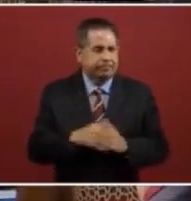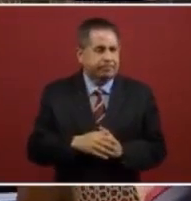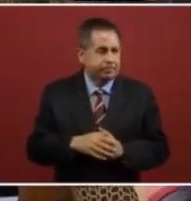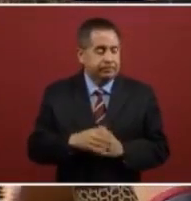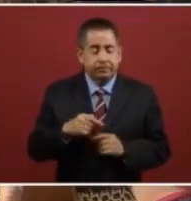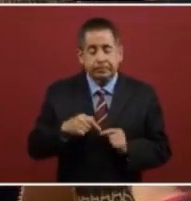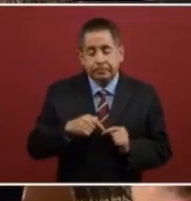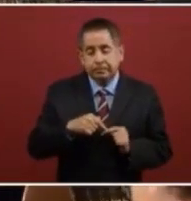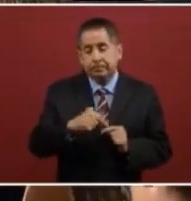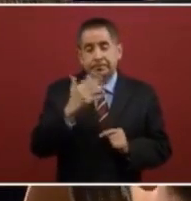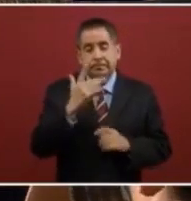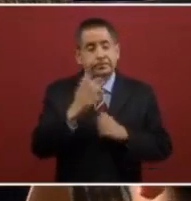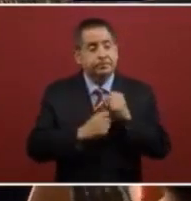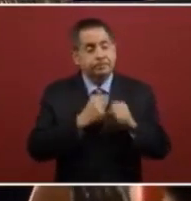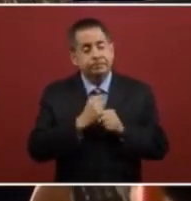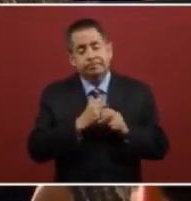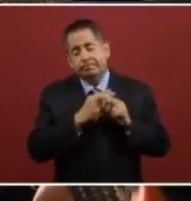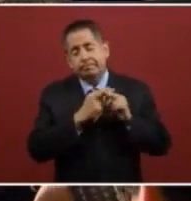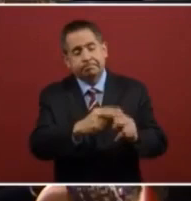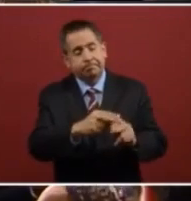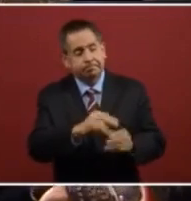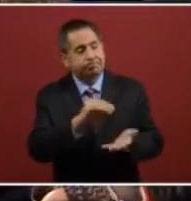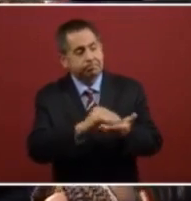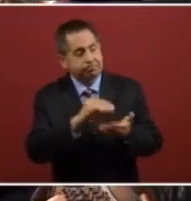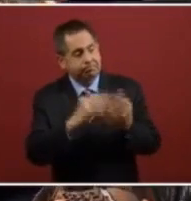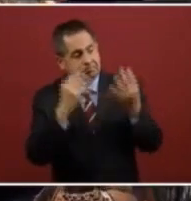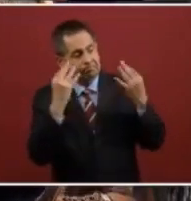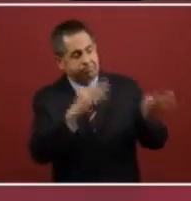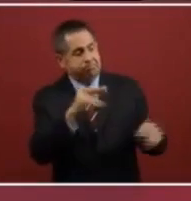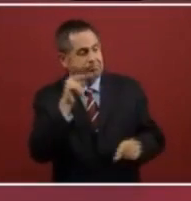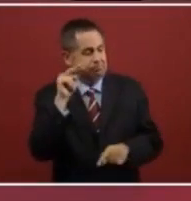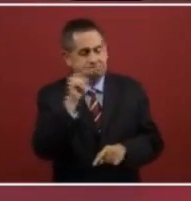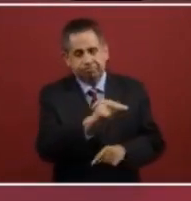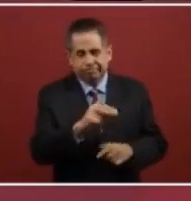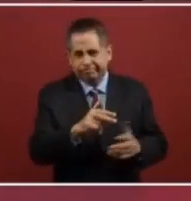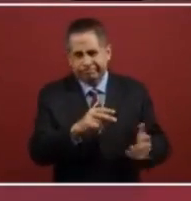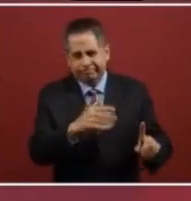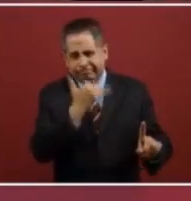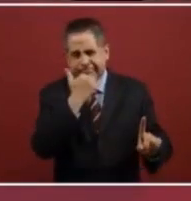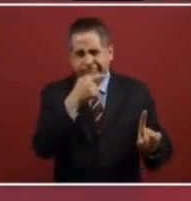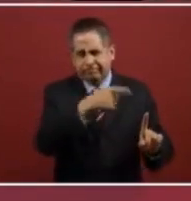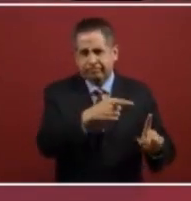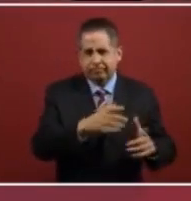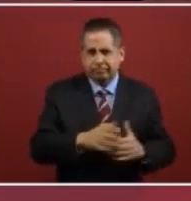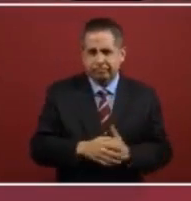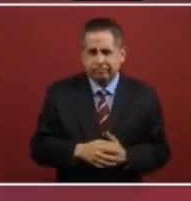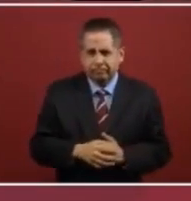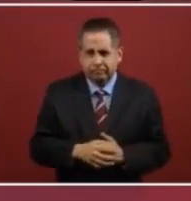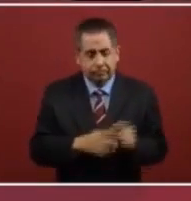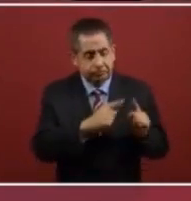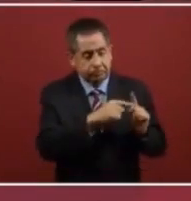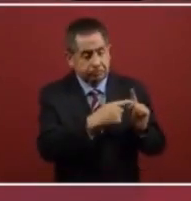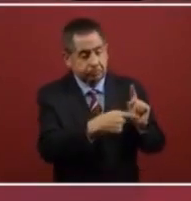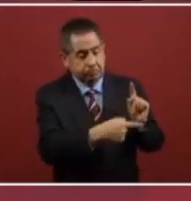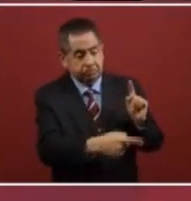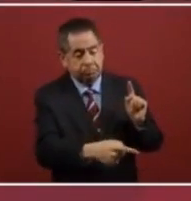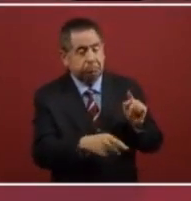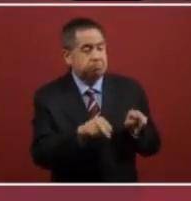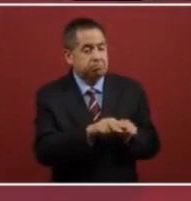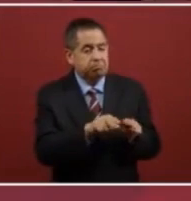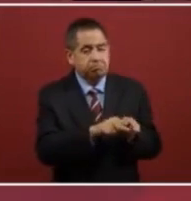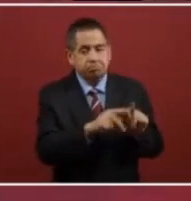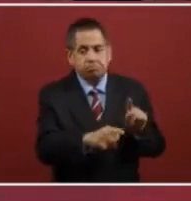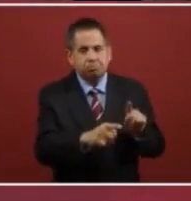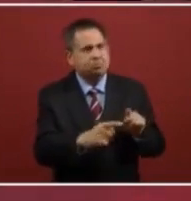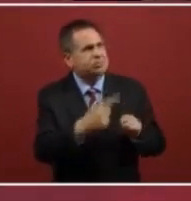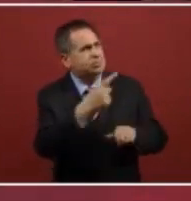50 años like, imagine 50 years were to pass y and there un and nietecito le and diga some grandson would al ask